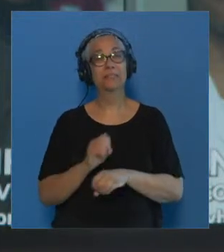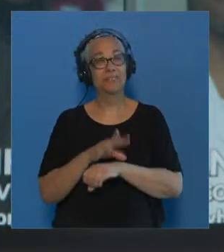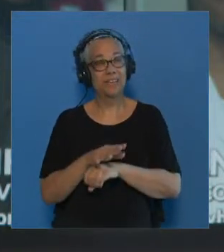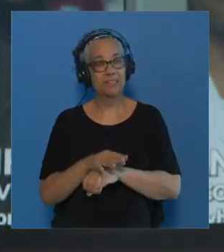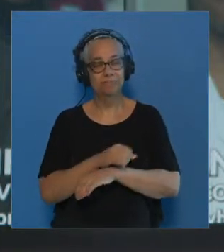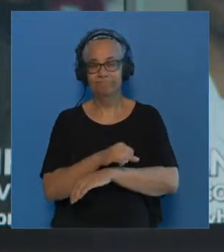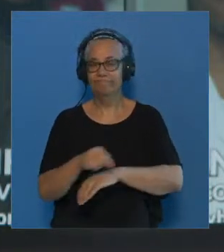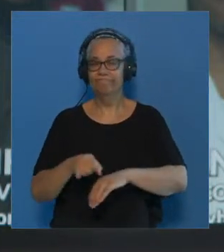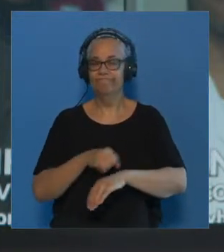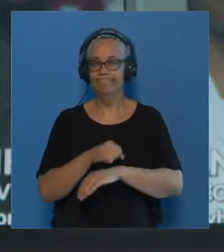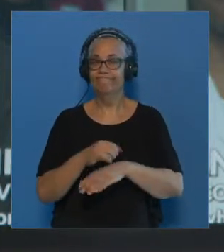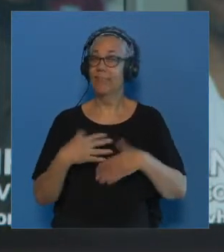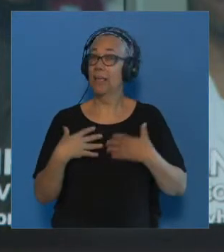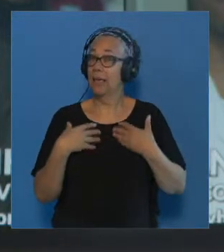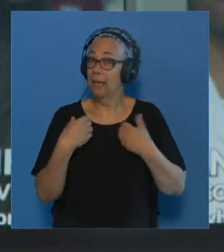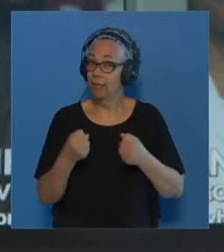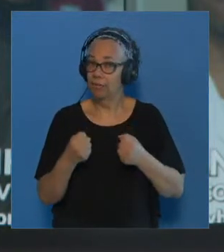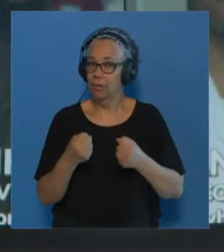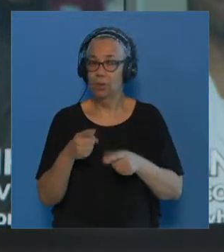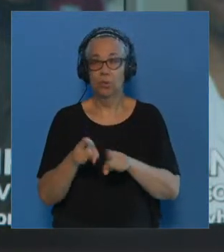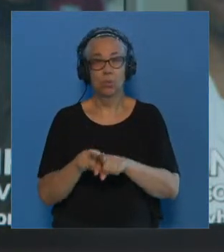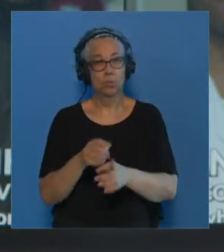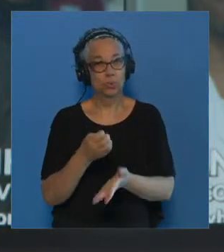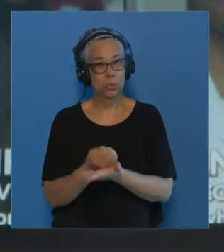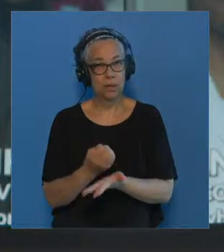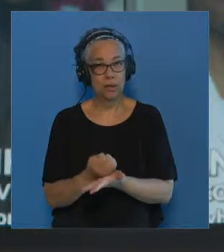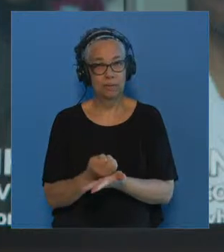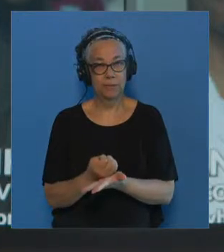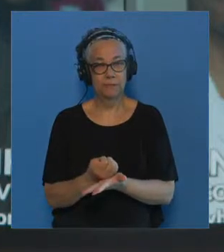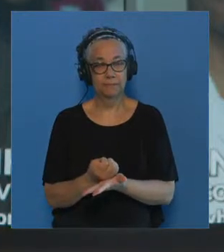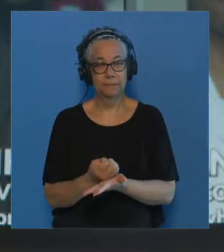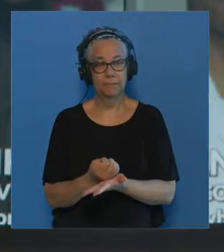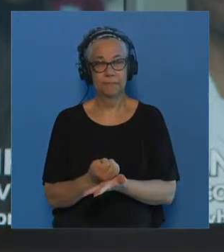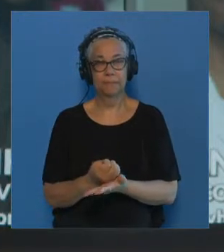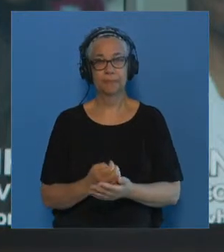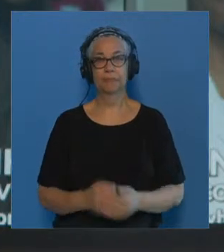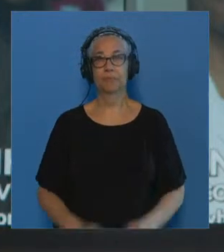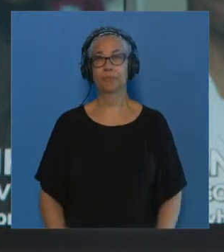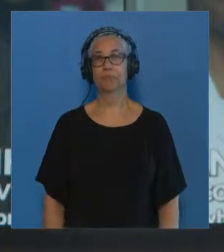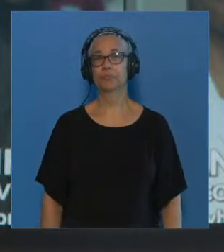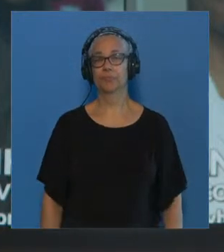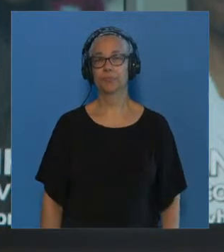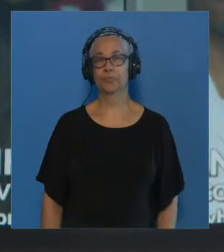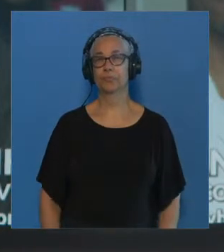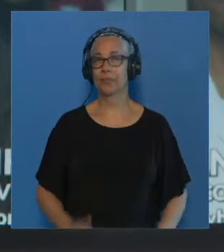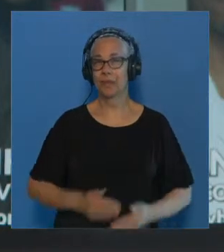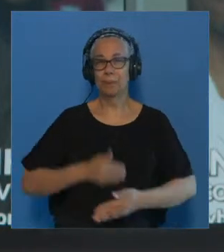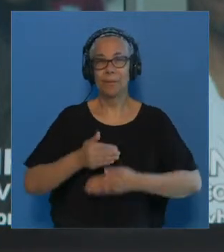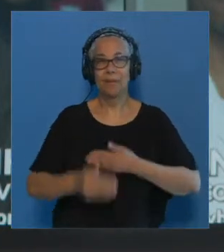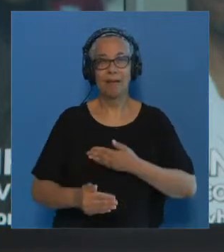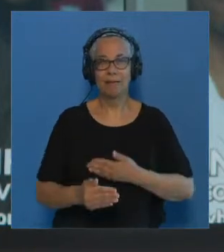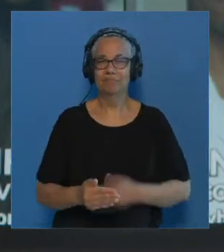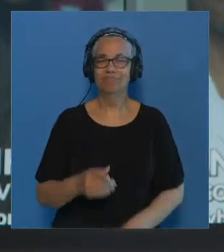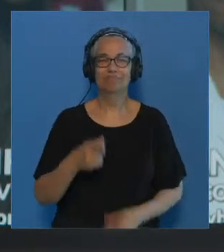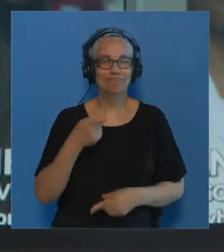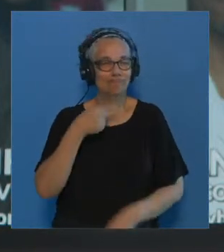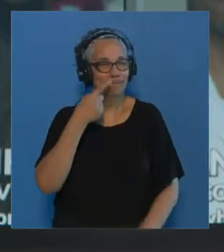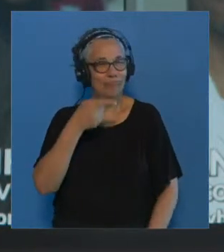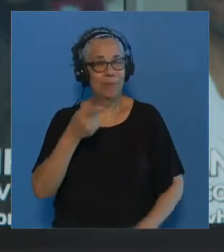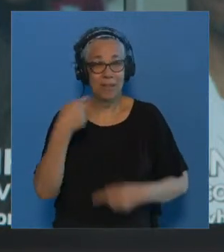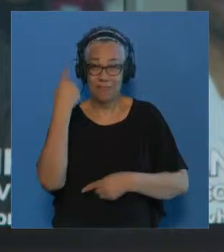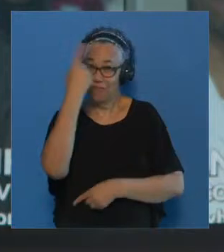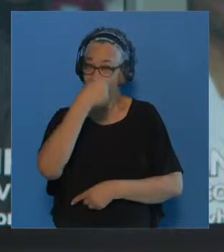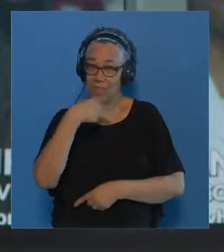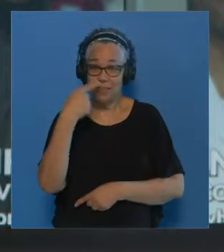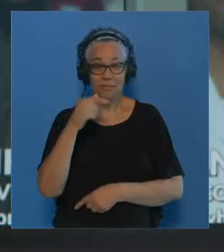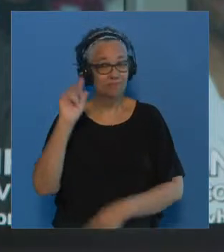both health-wise and our economy. Beyond the public face of politics, which is played